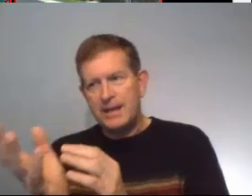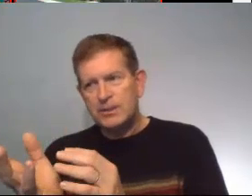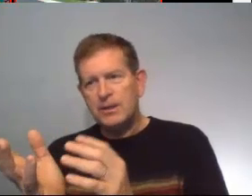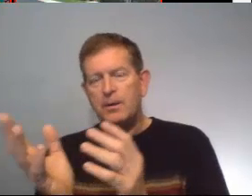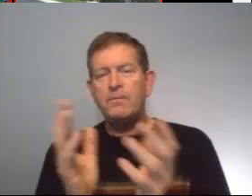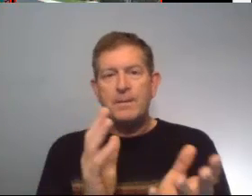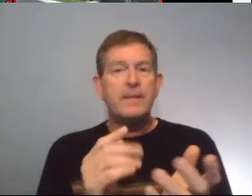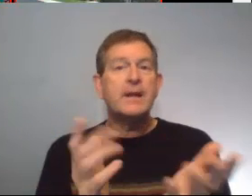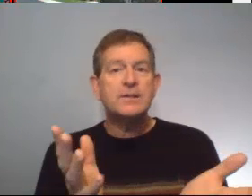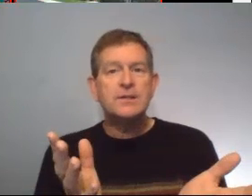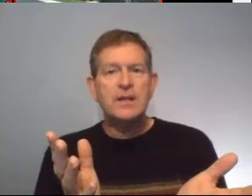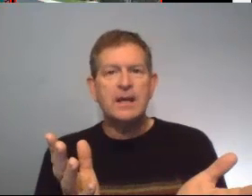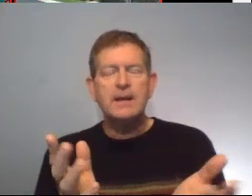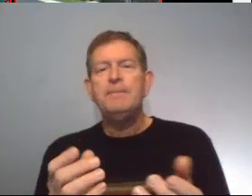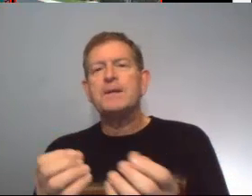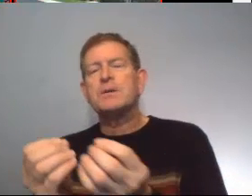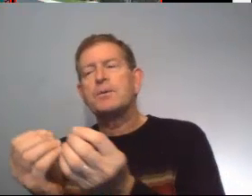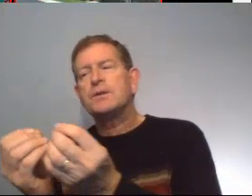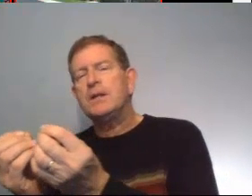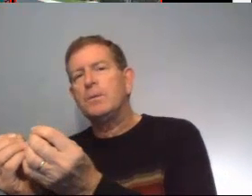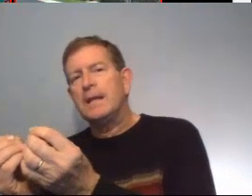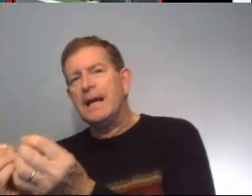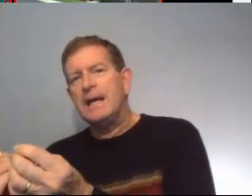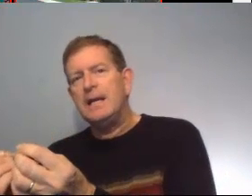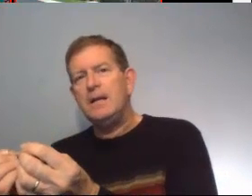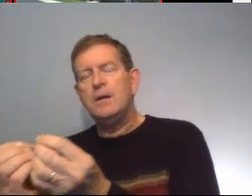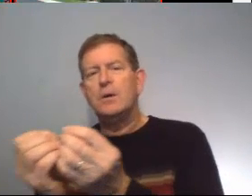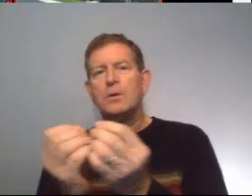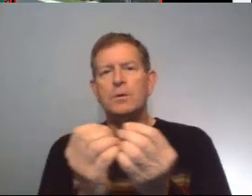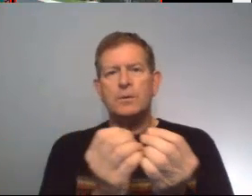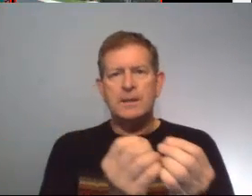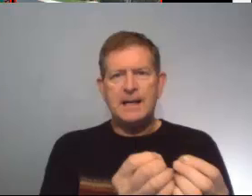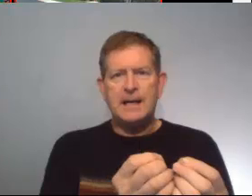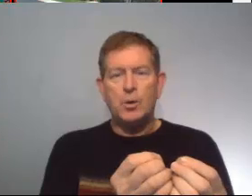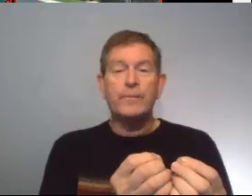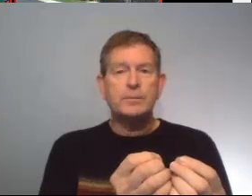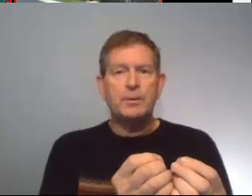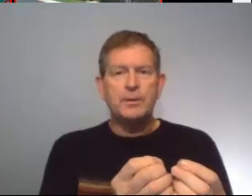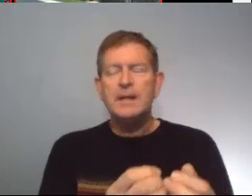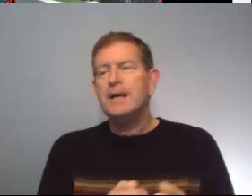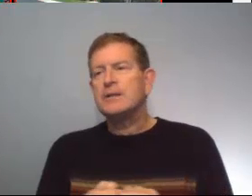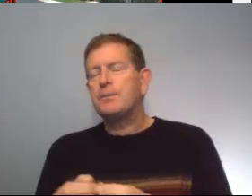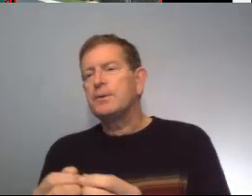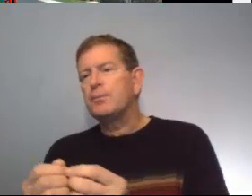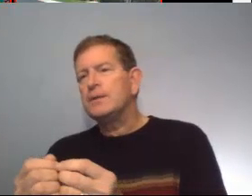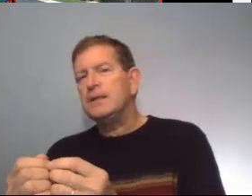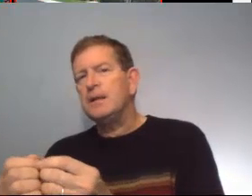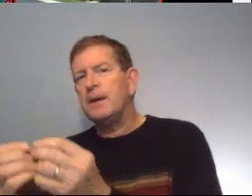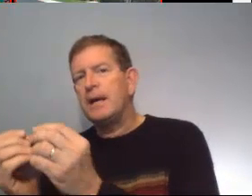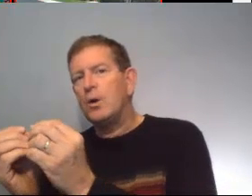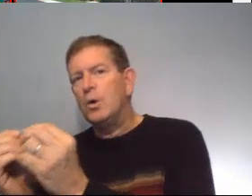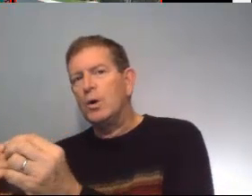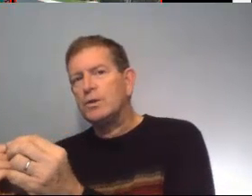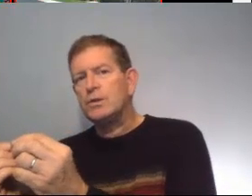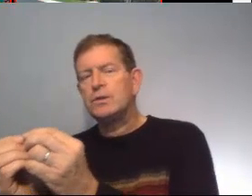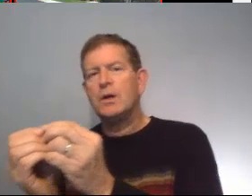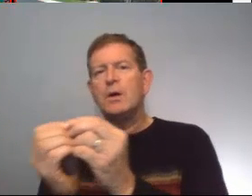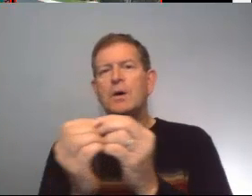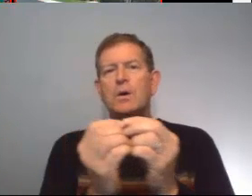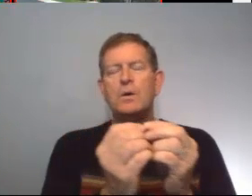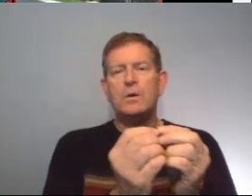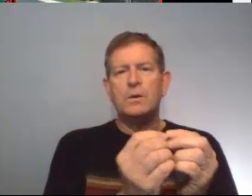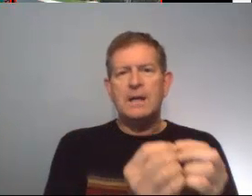is masculine or feminine. That is to say, is it preceded with el or la, or if it's plural, is it preceded by